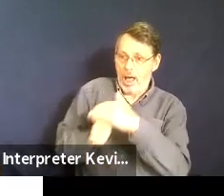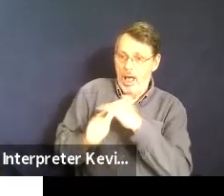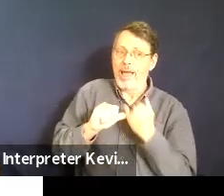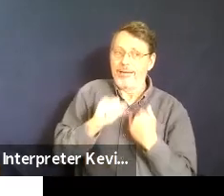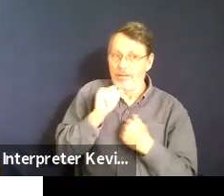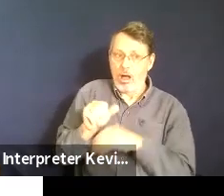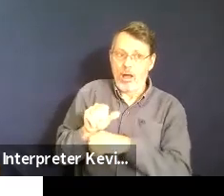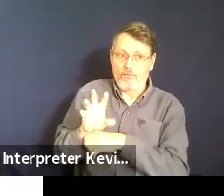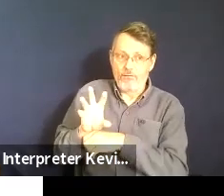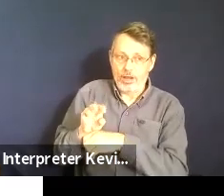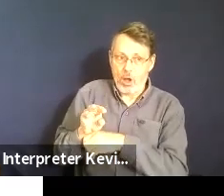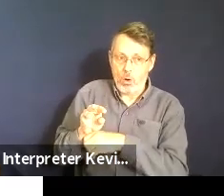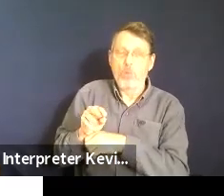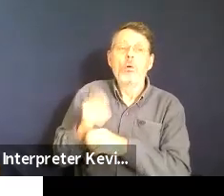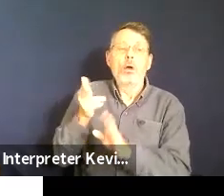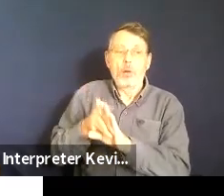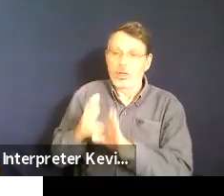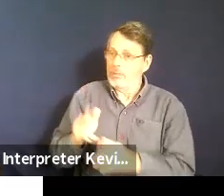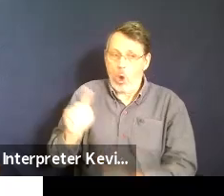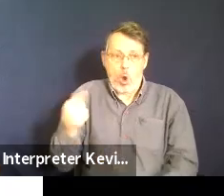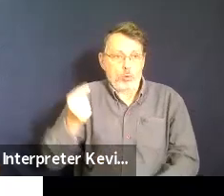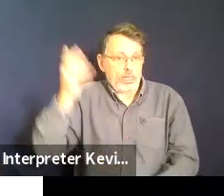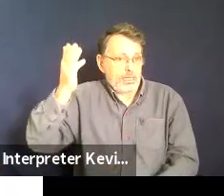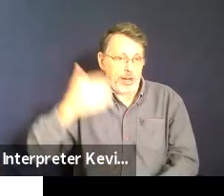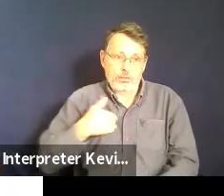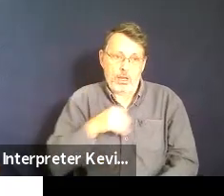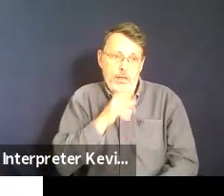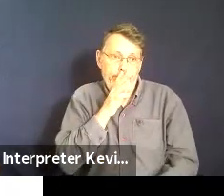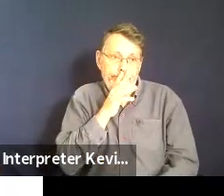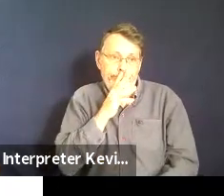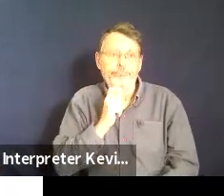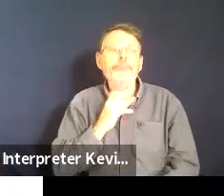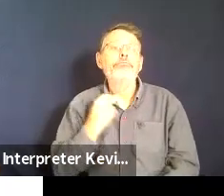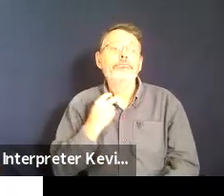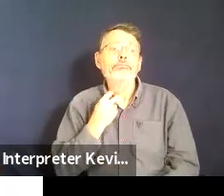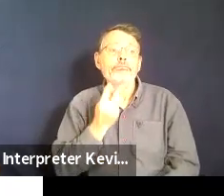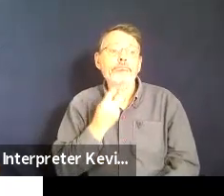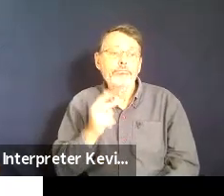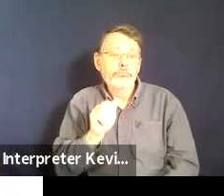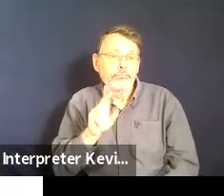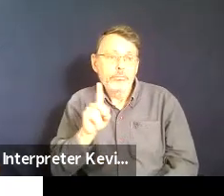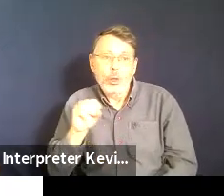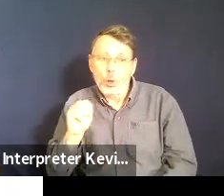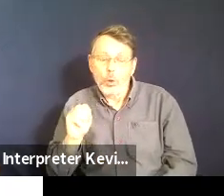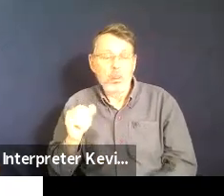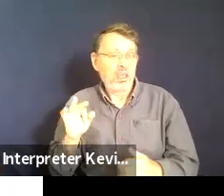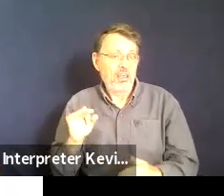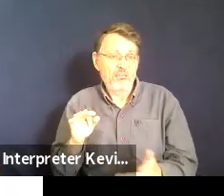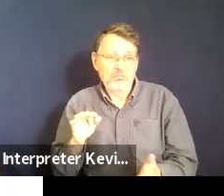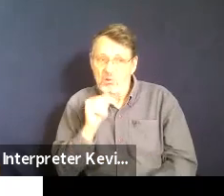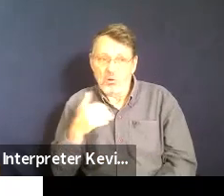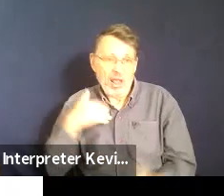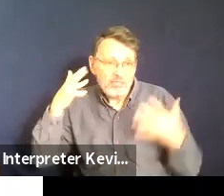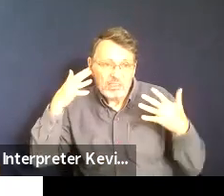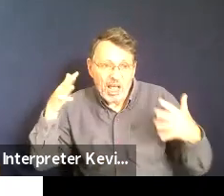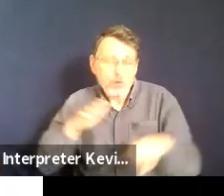As always in our sessions, only the speakers will have audio. If you do not have sound capabilities on your computer or prefer